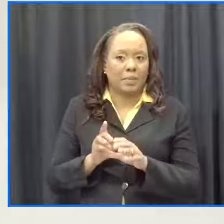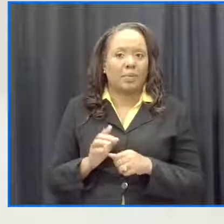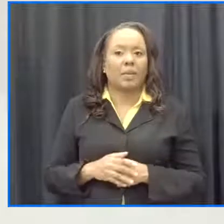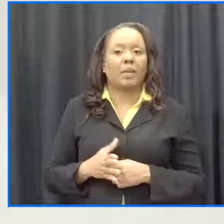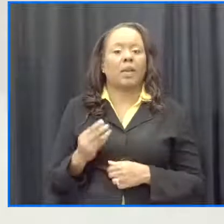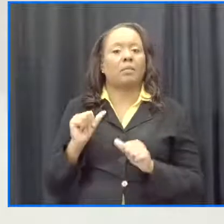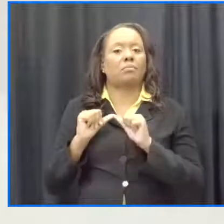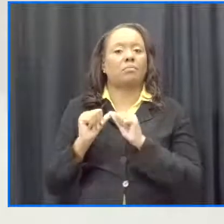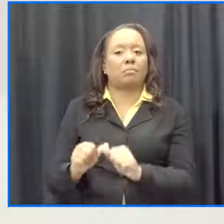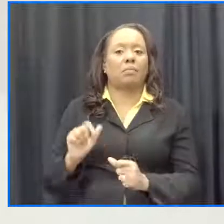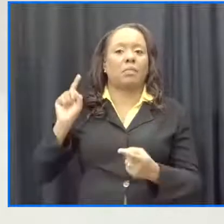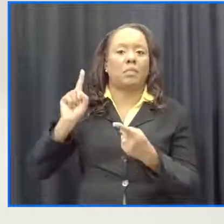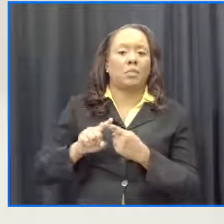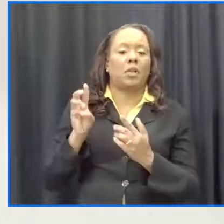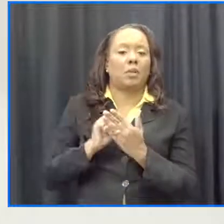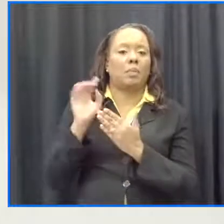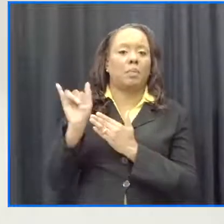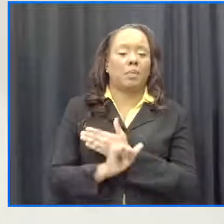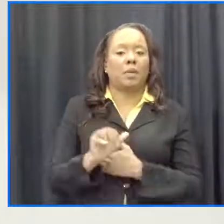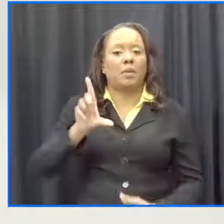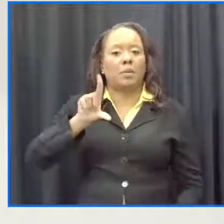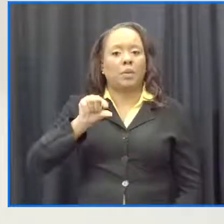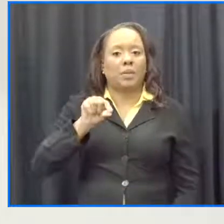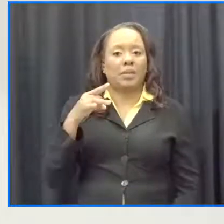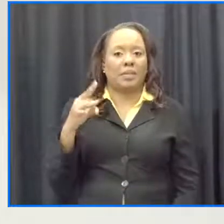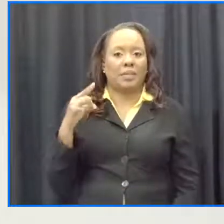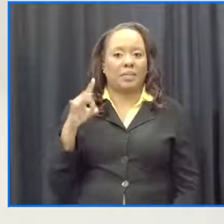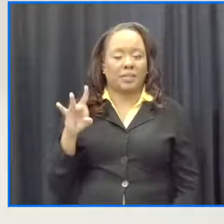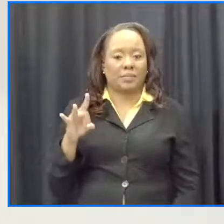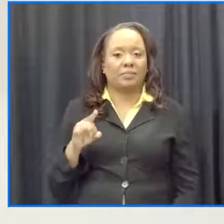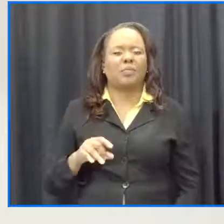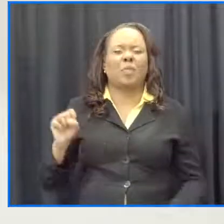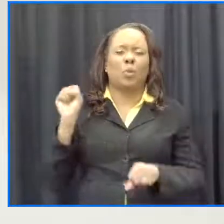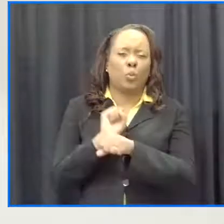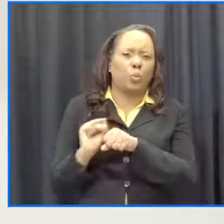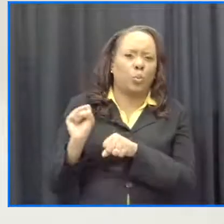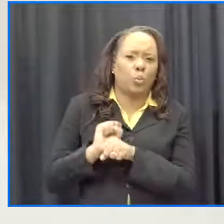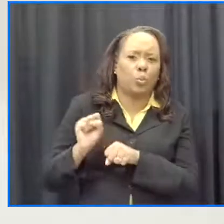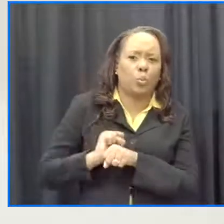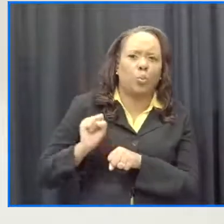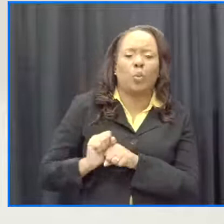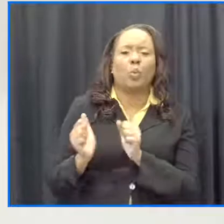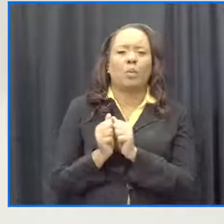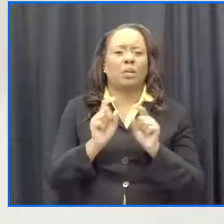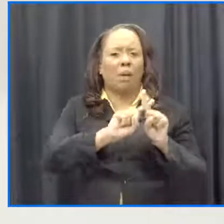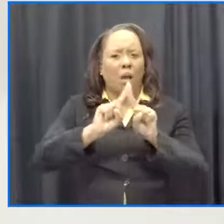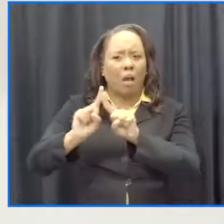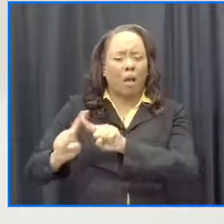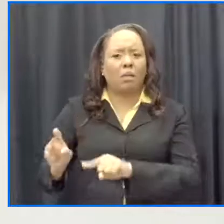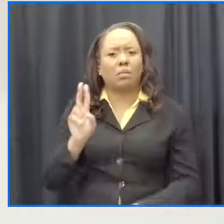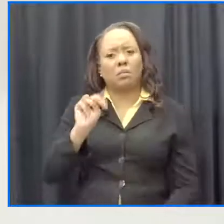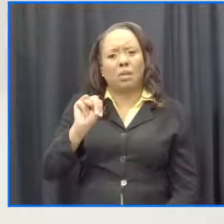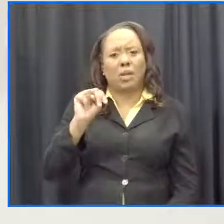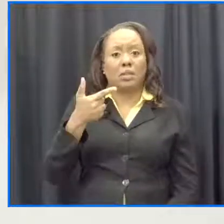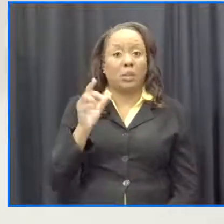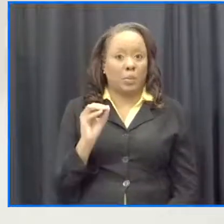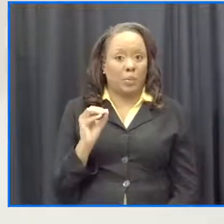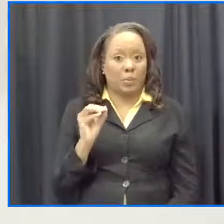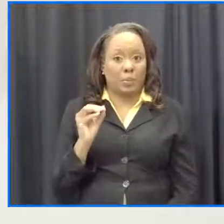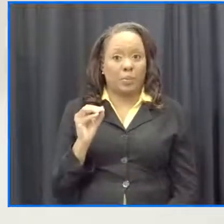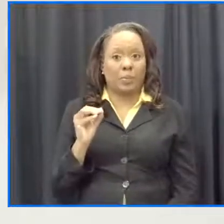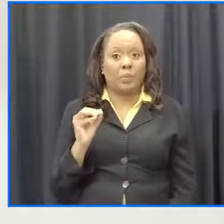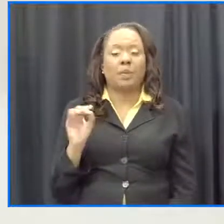that office, which she held until May 2018. Ms. Eiffel has worked with several non-governmental and public